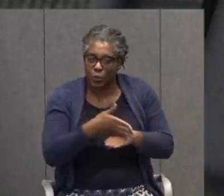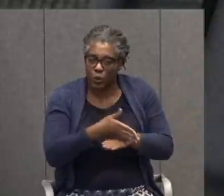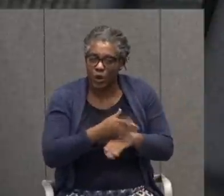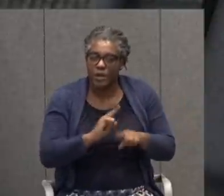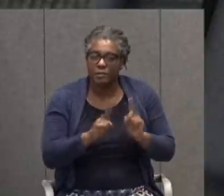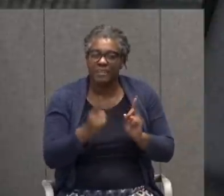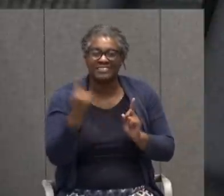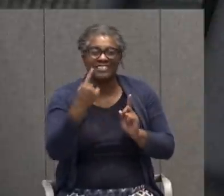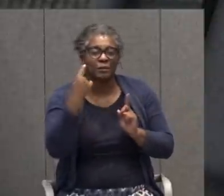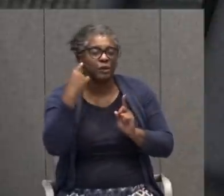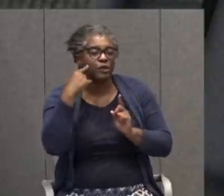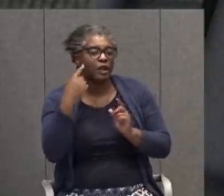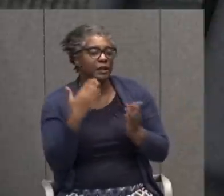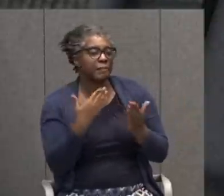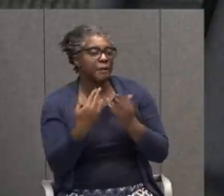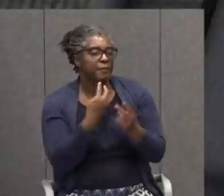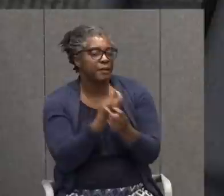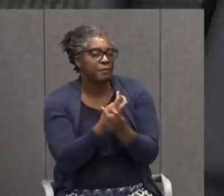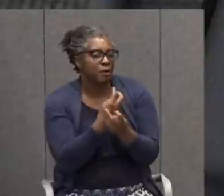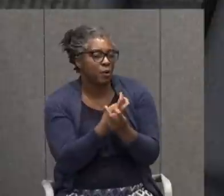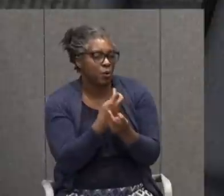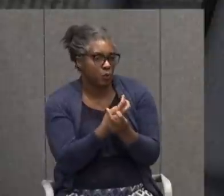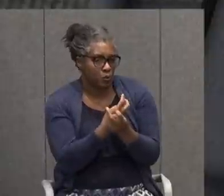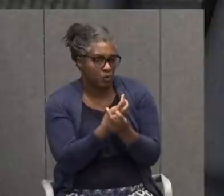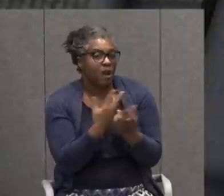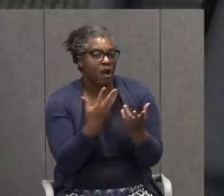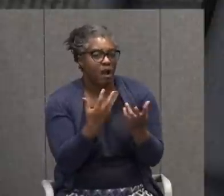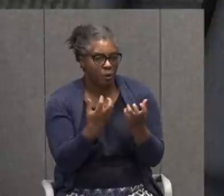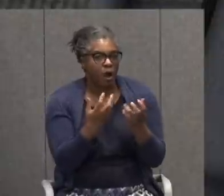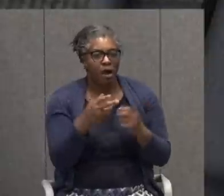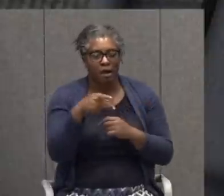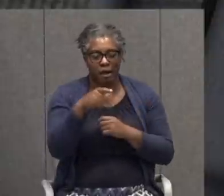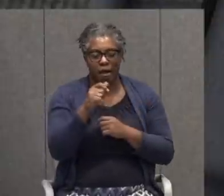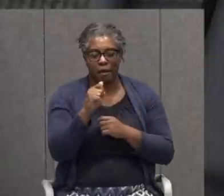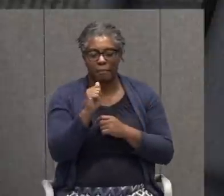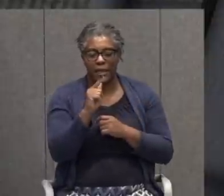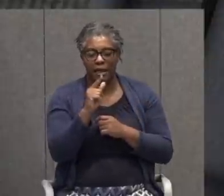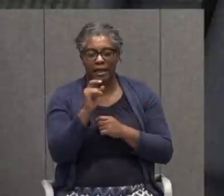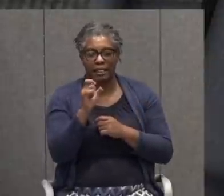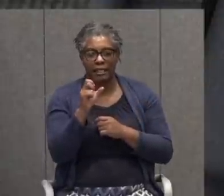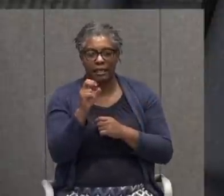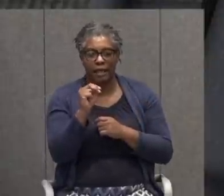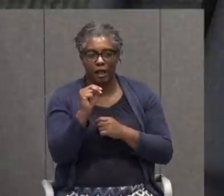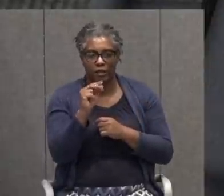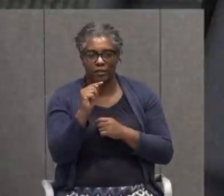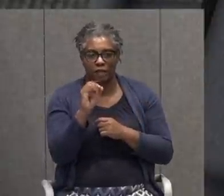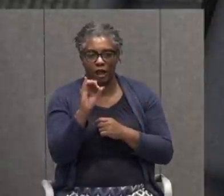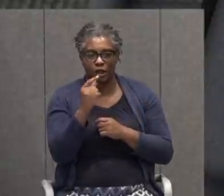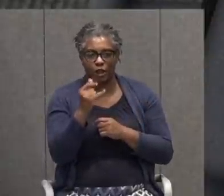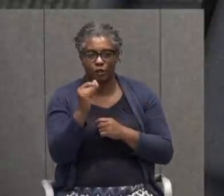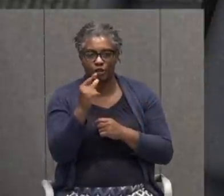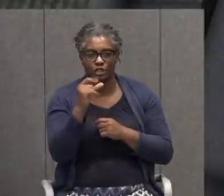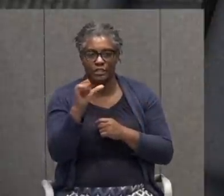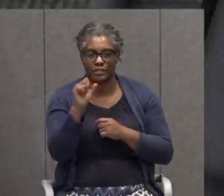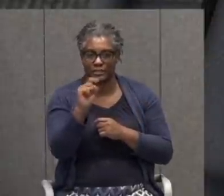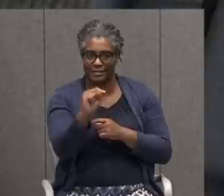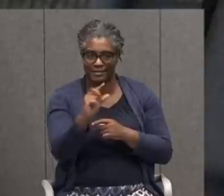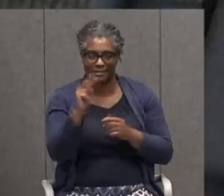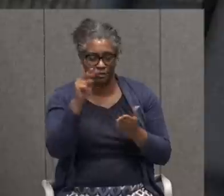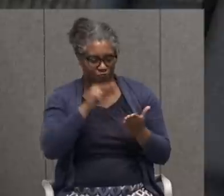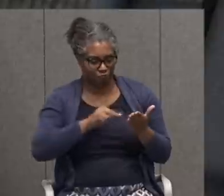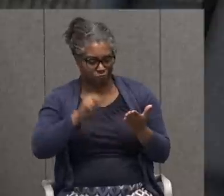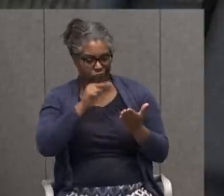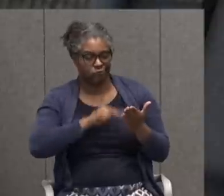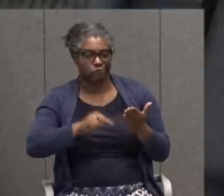look at this, but it might be something that I want to do at some point so that we can find out just exactly what this piece is that is